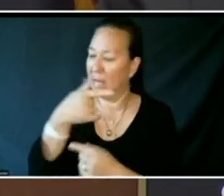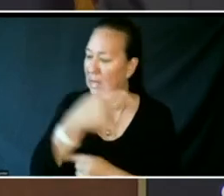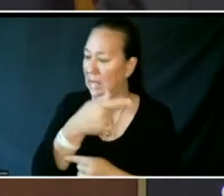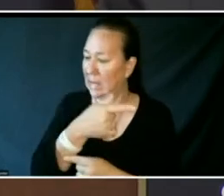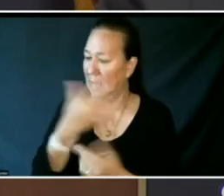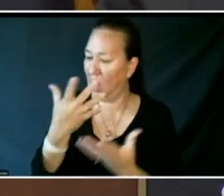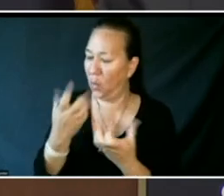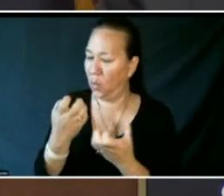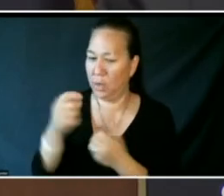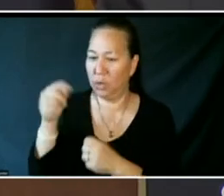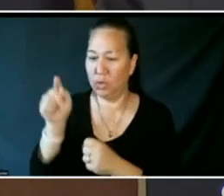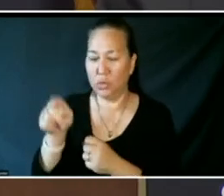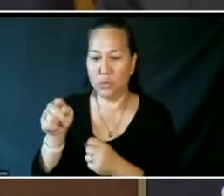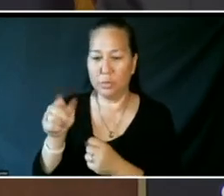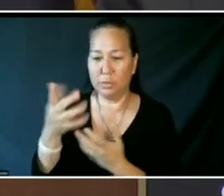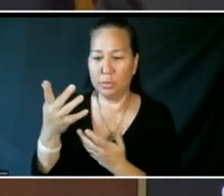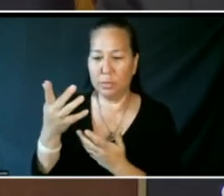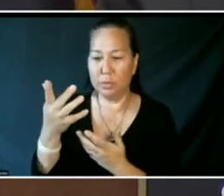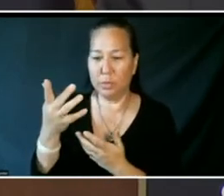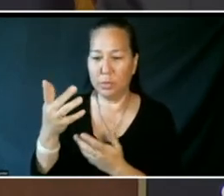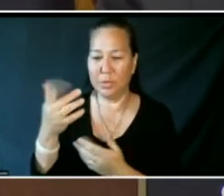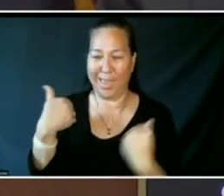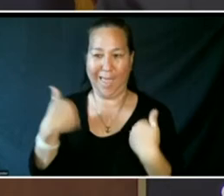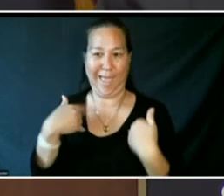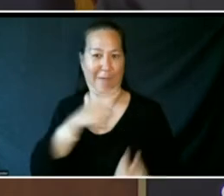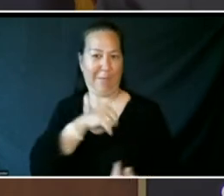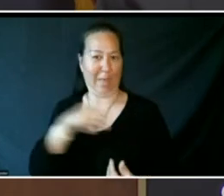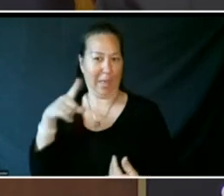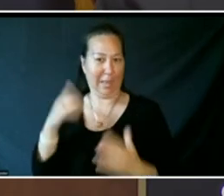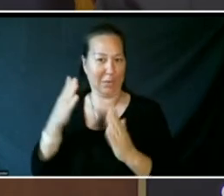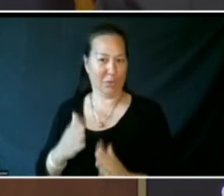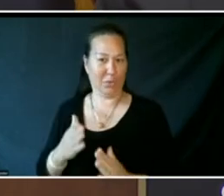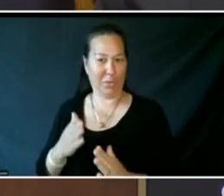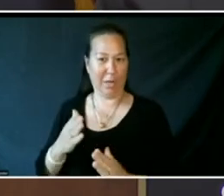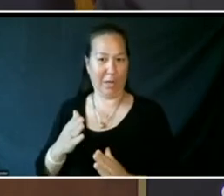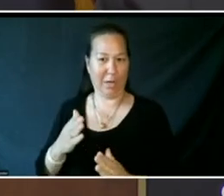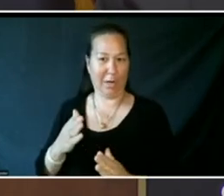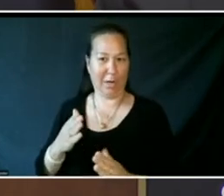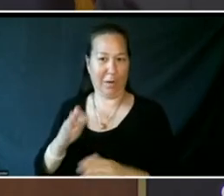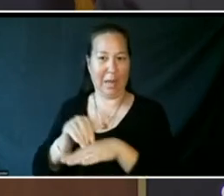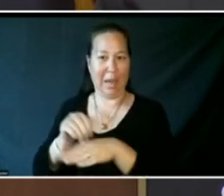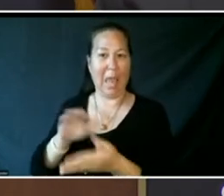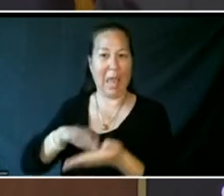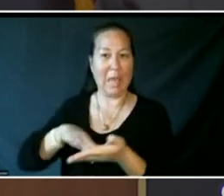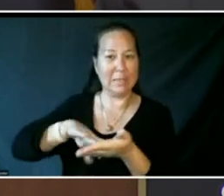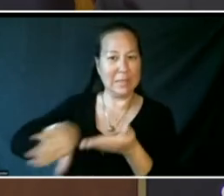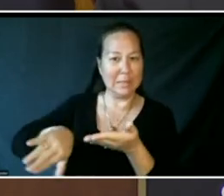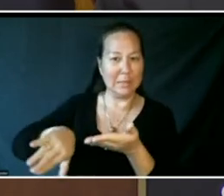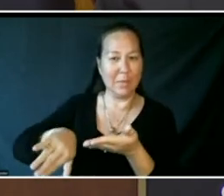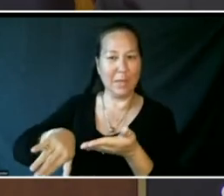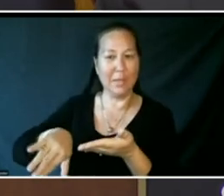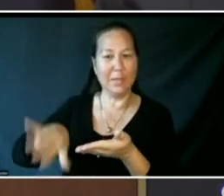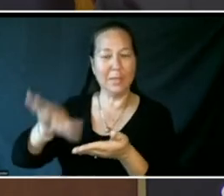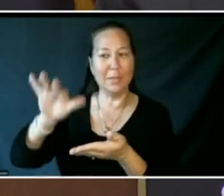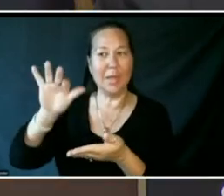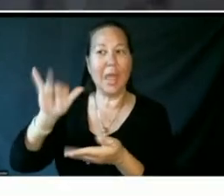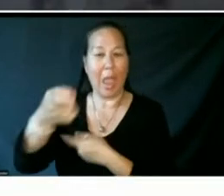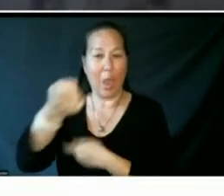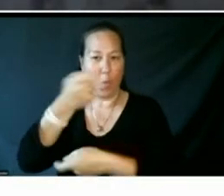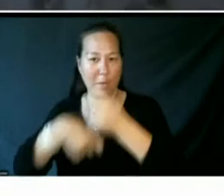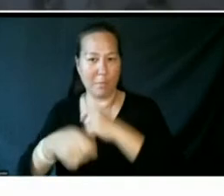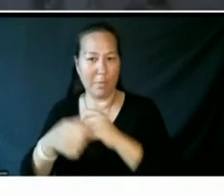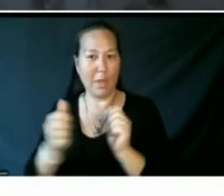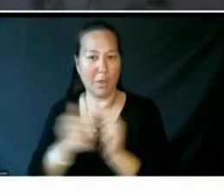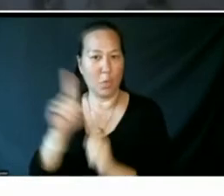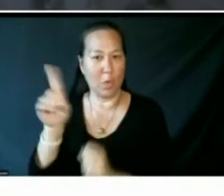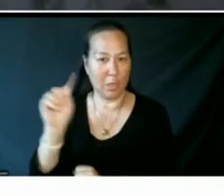have the legislature dismiss the Biden electors and replace them with Trump electors on the basis of these theories of fraud?